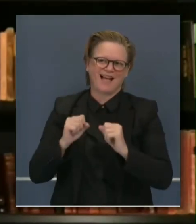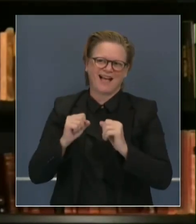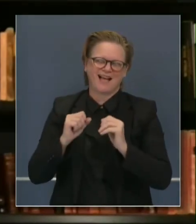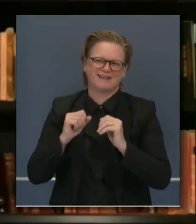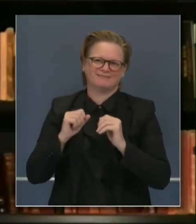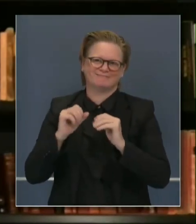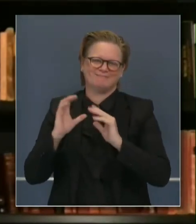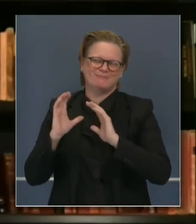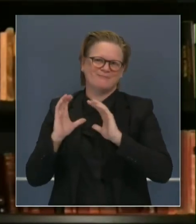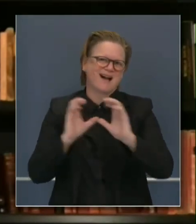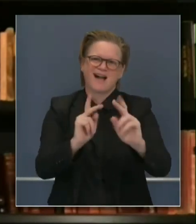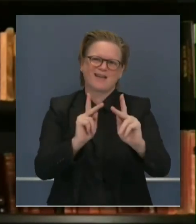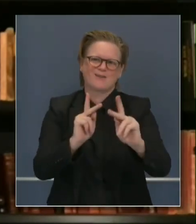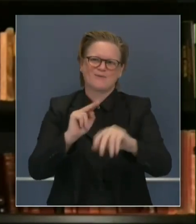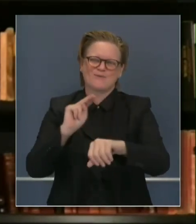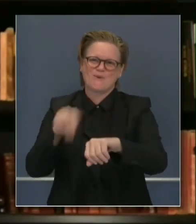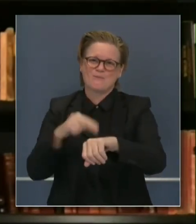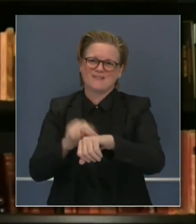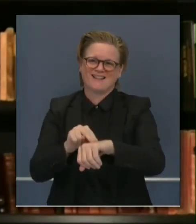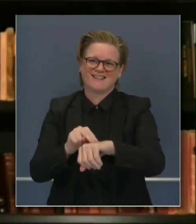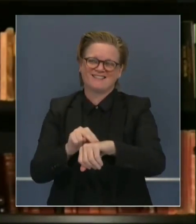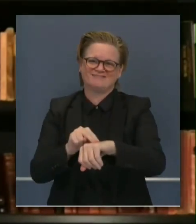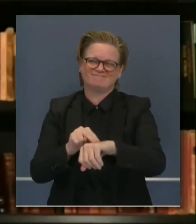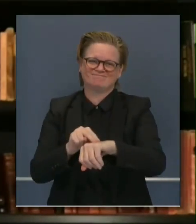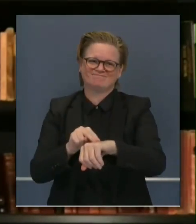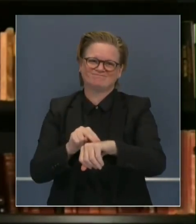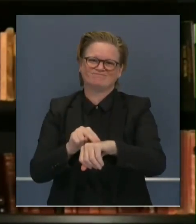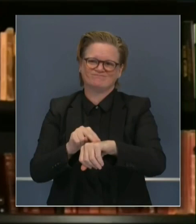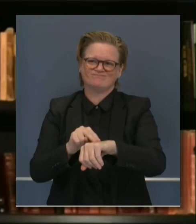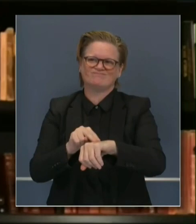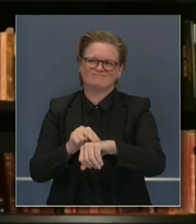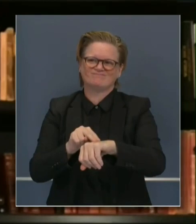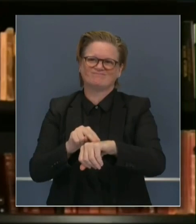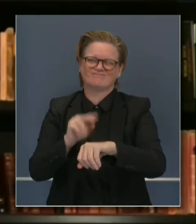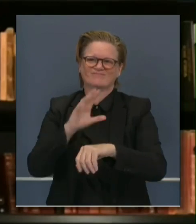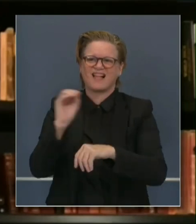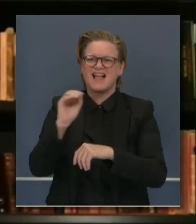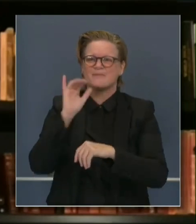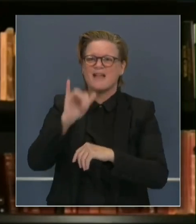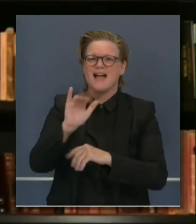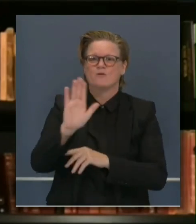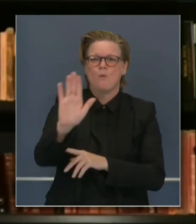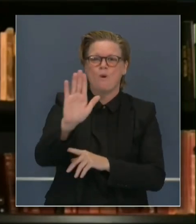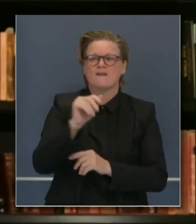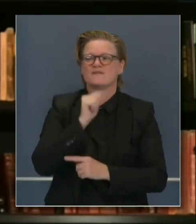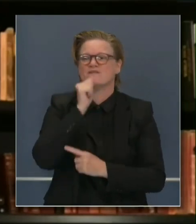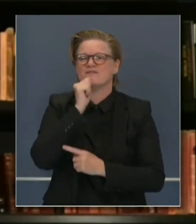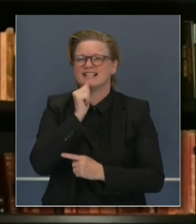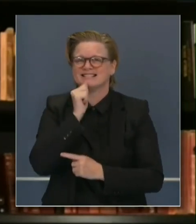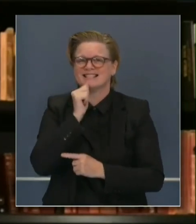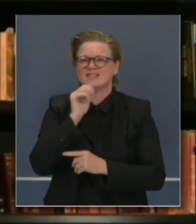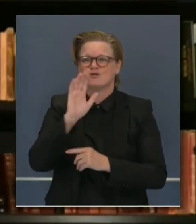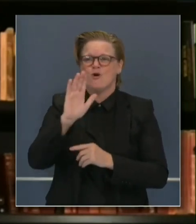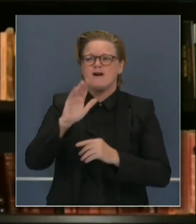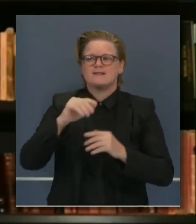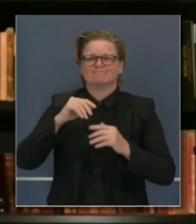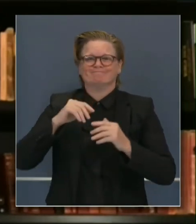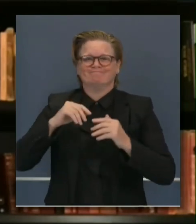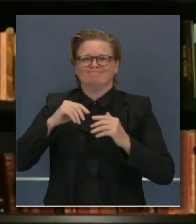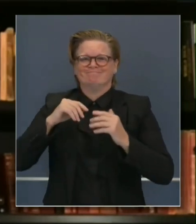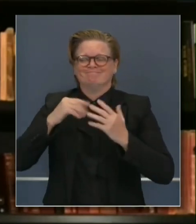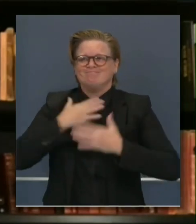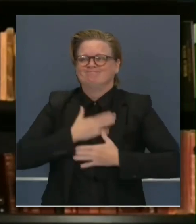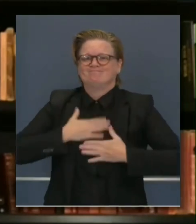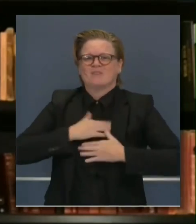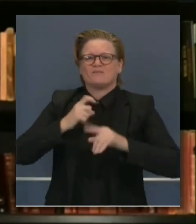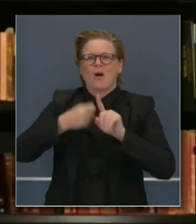the resiliency and vibrancy that we come to expect and what we were enjoying before this pandemic for